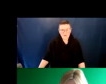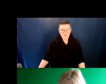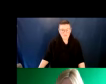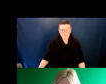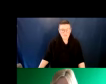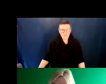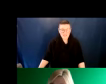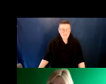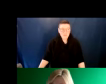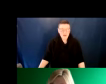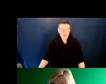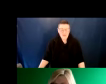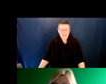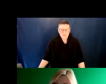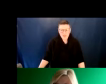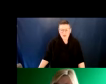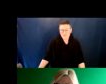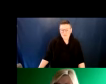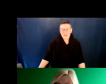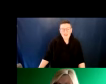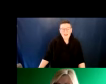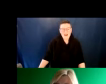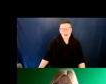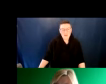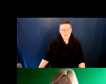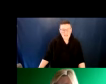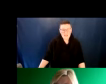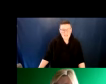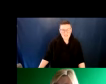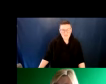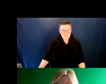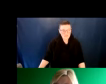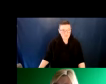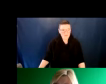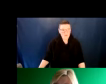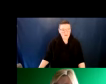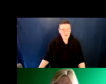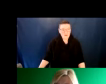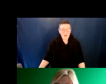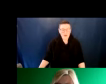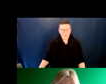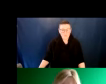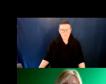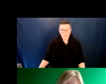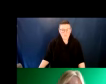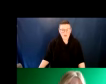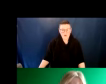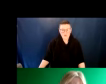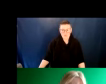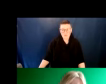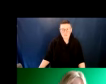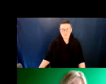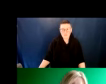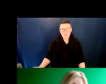that lots of people aren't as aware of. And that's the idea of conceptual metaphor, where